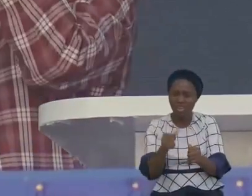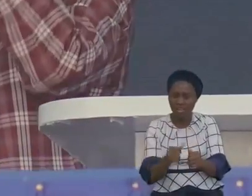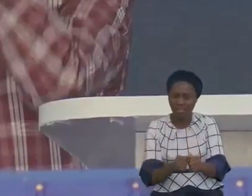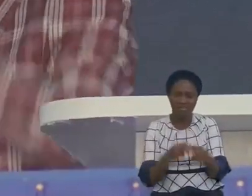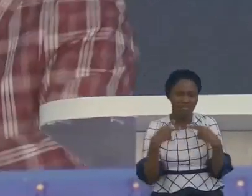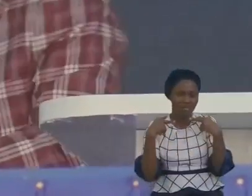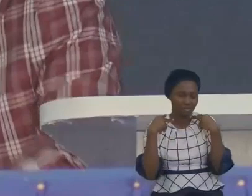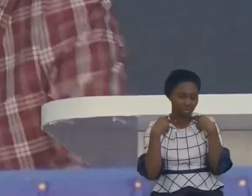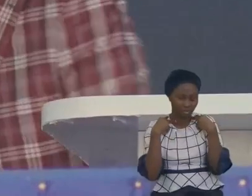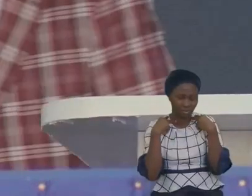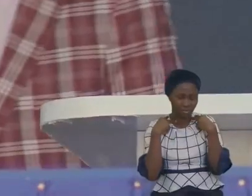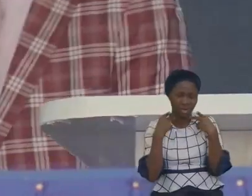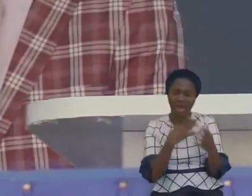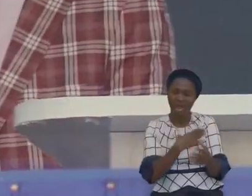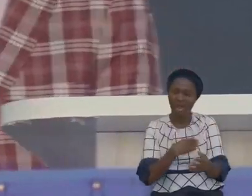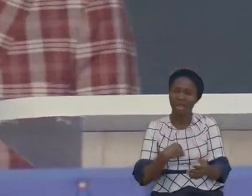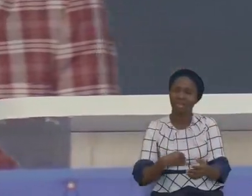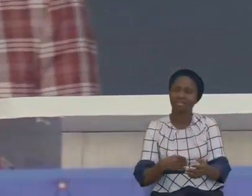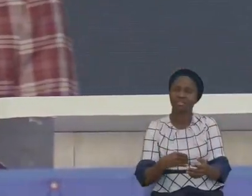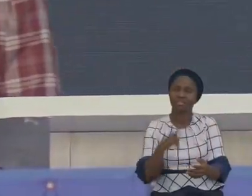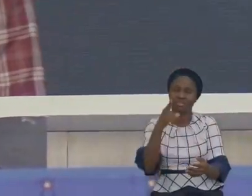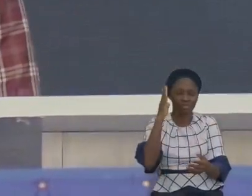everyone higher.